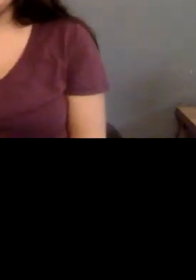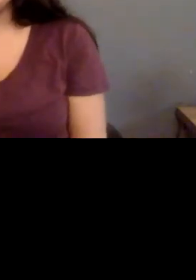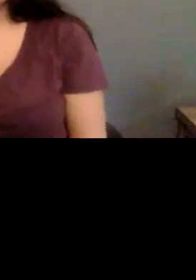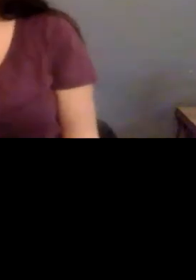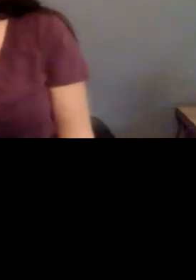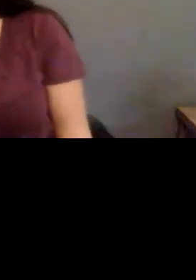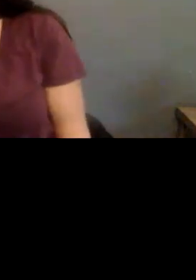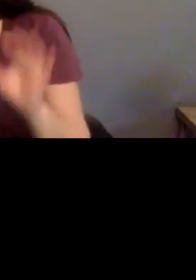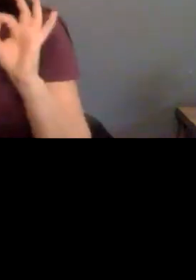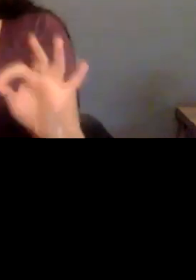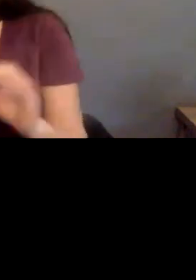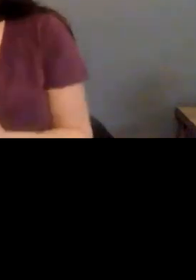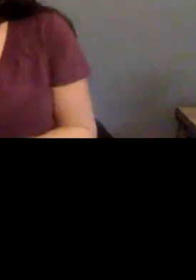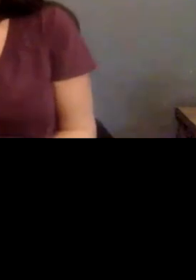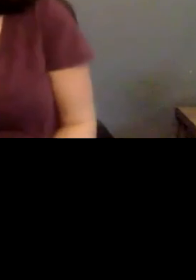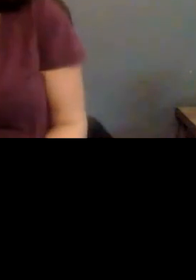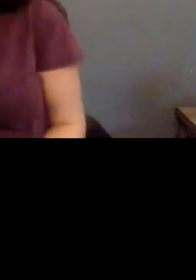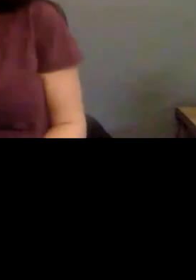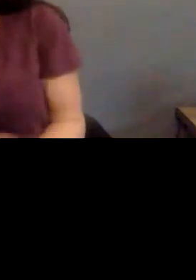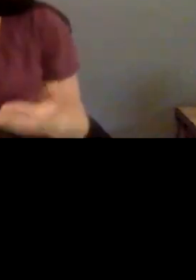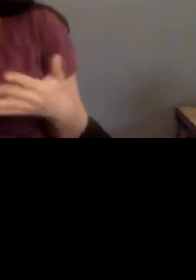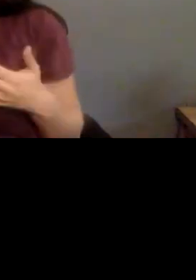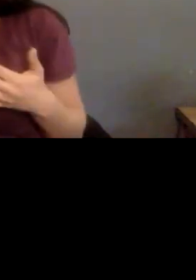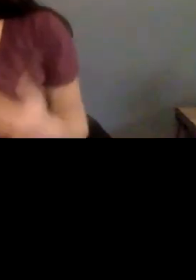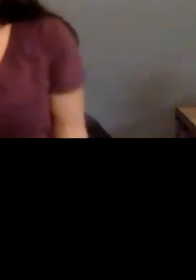Okay, I'm going to try to squeeze in one more question.